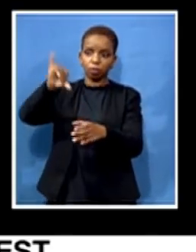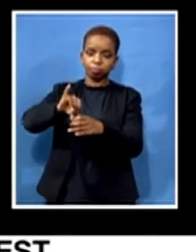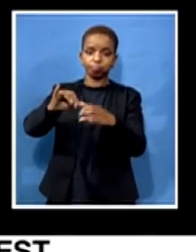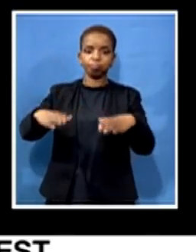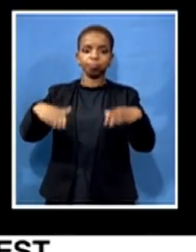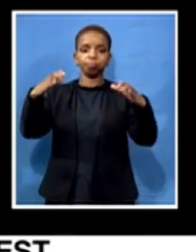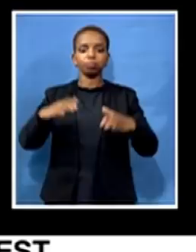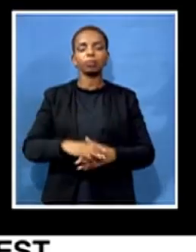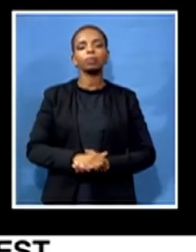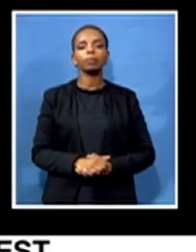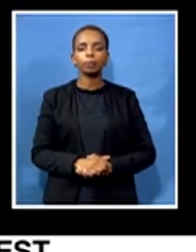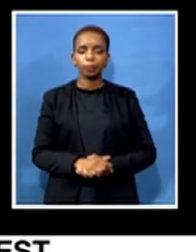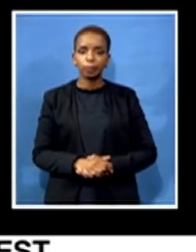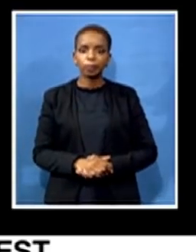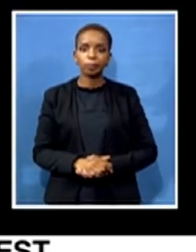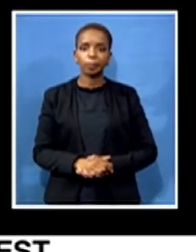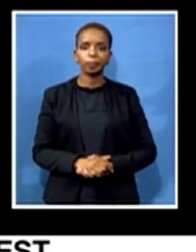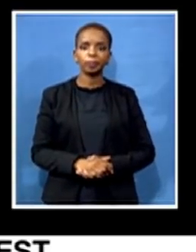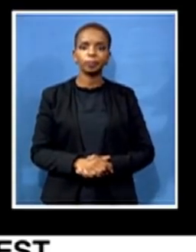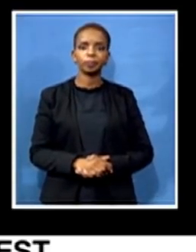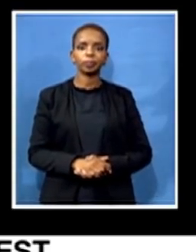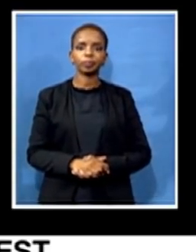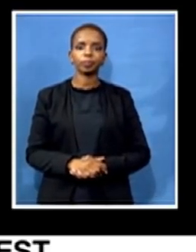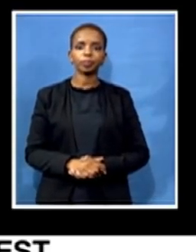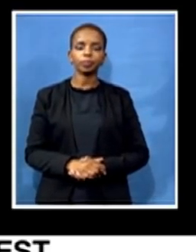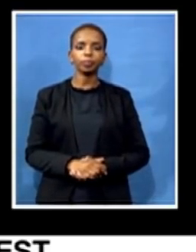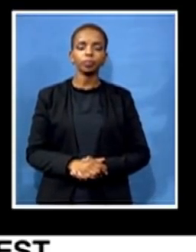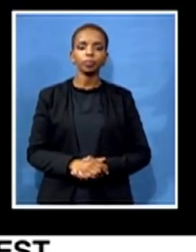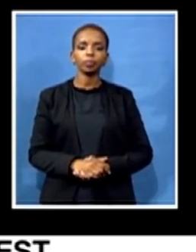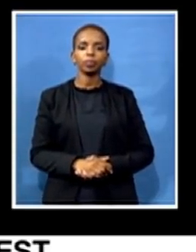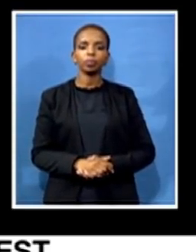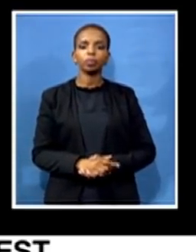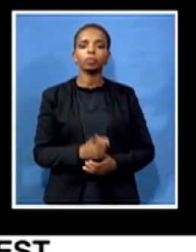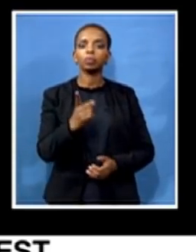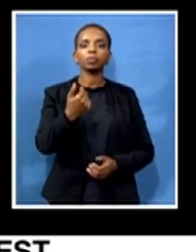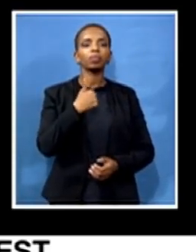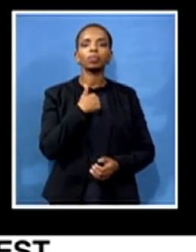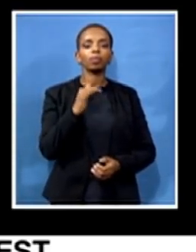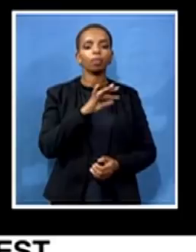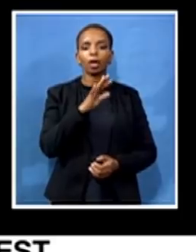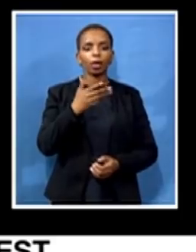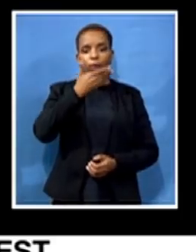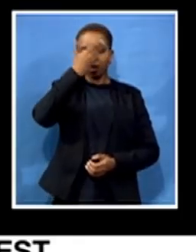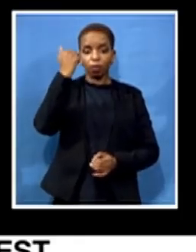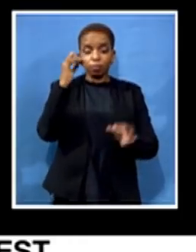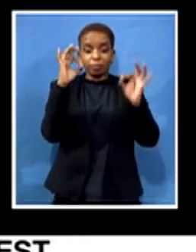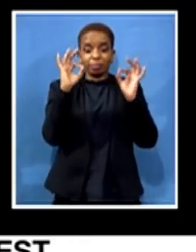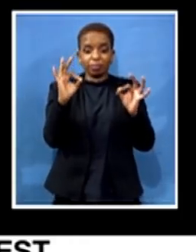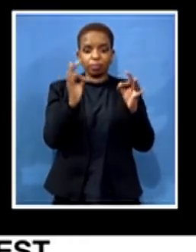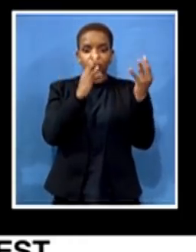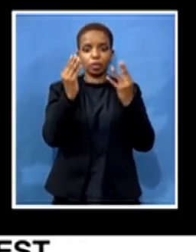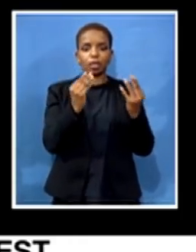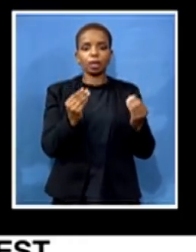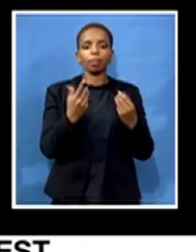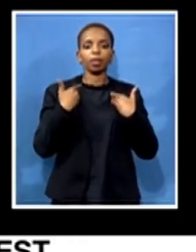And I don't have the figures with me here, but I'm sure the Minister of